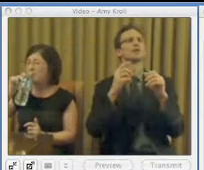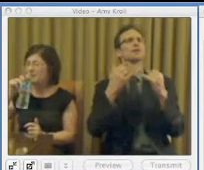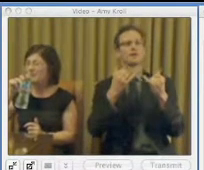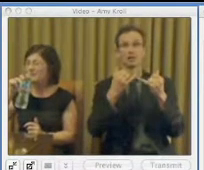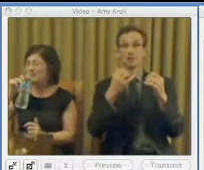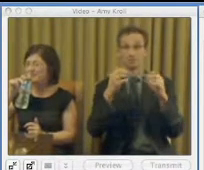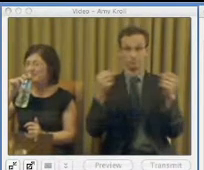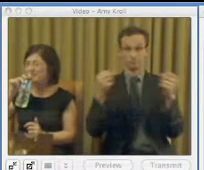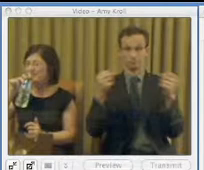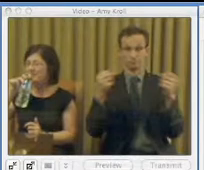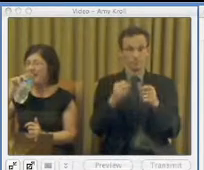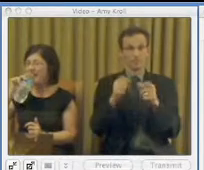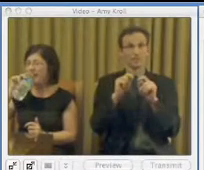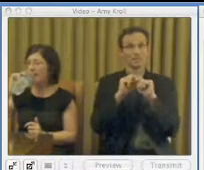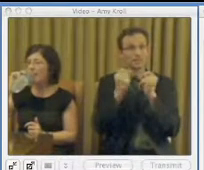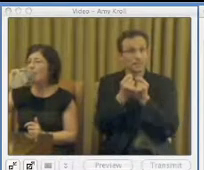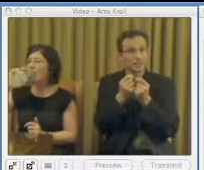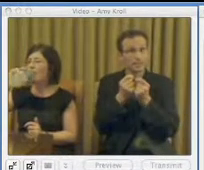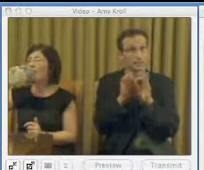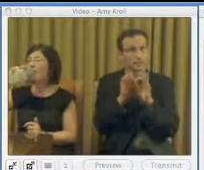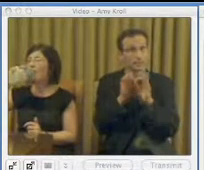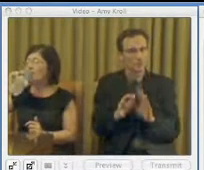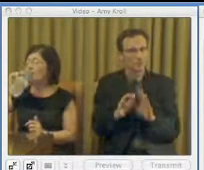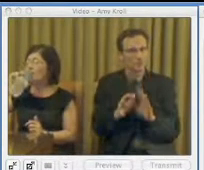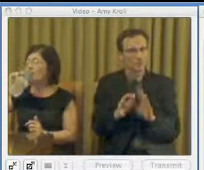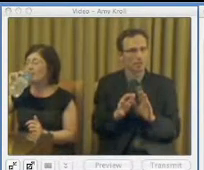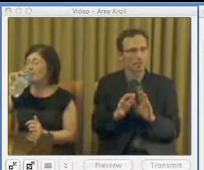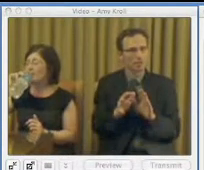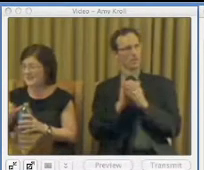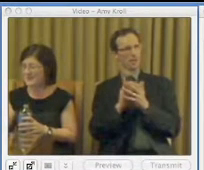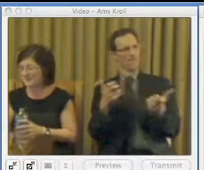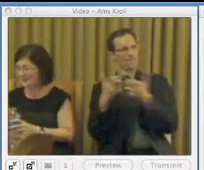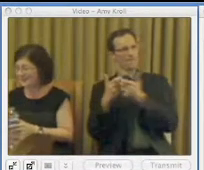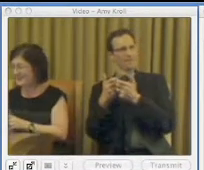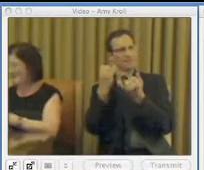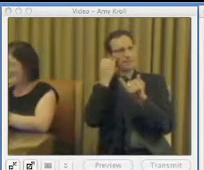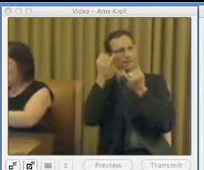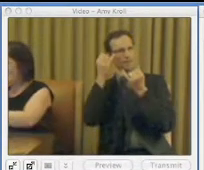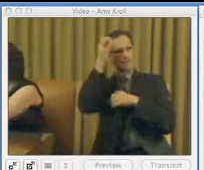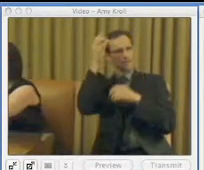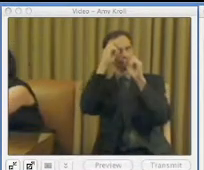into the context and the concept of mediation?